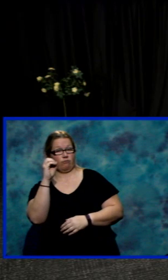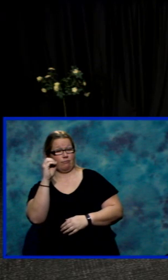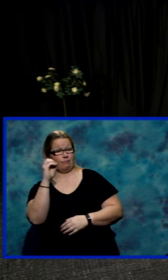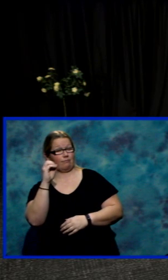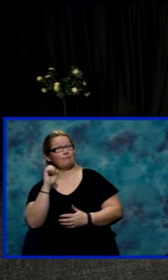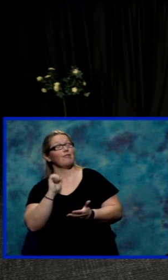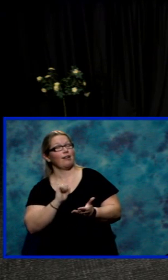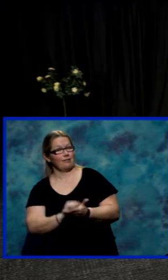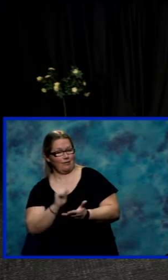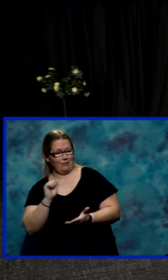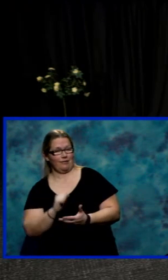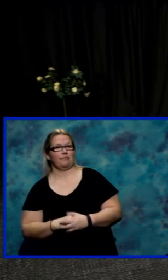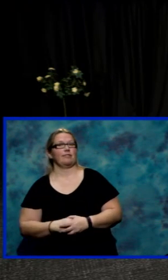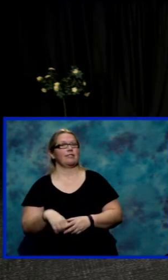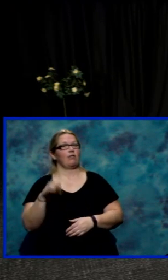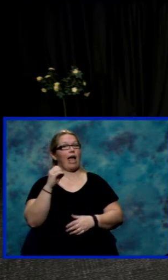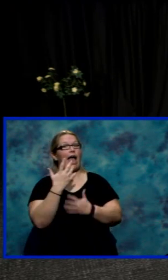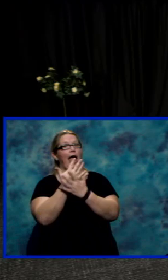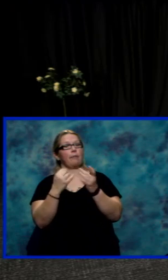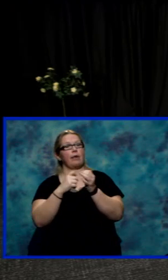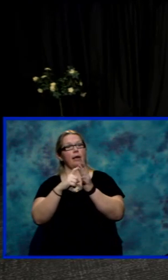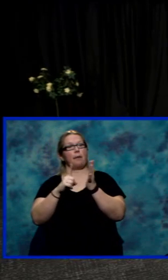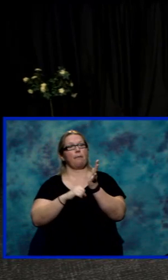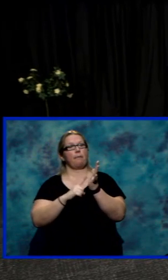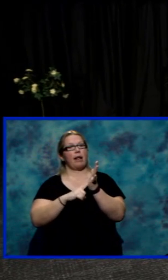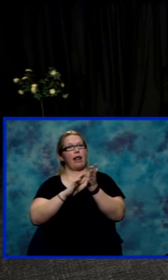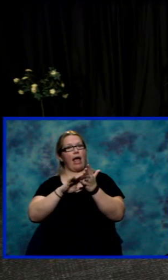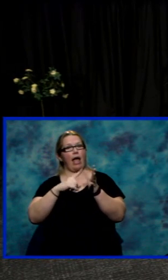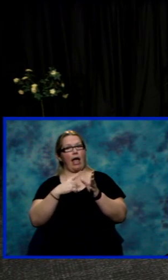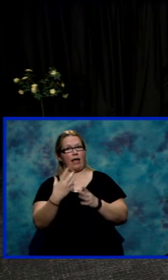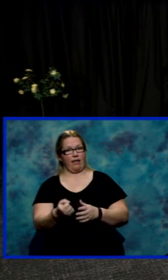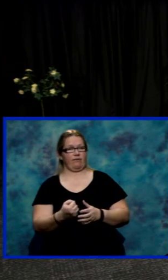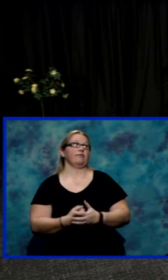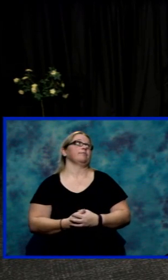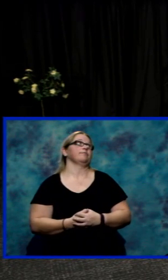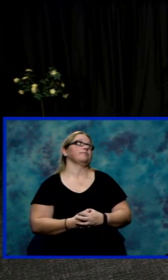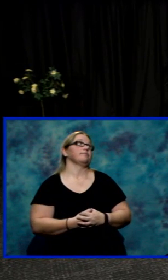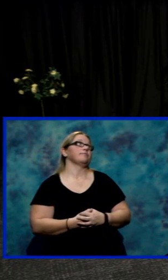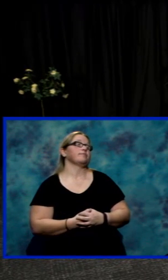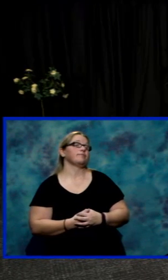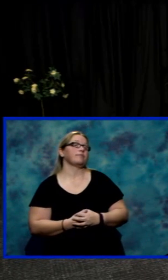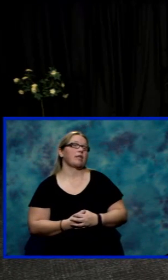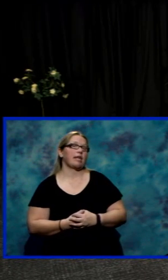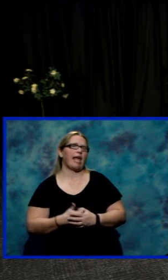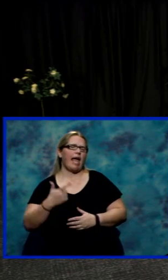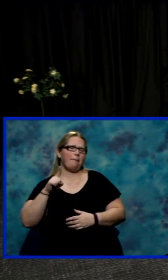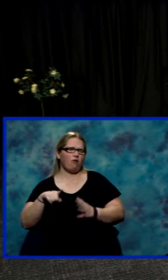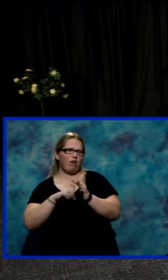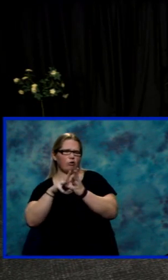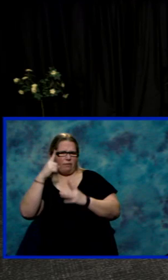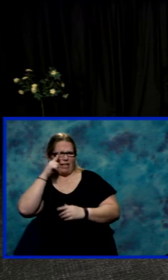Very good. 0. And how many does Bilhah have? 1. But she thinks it's her